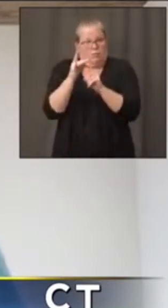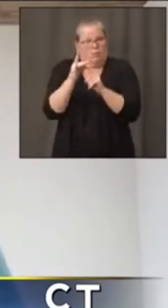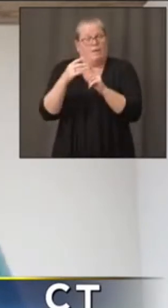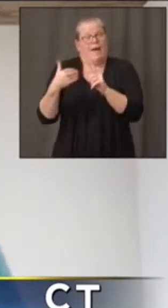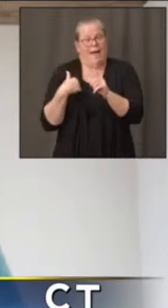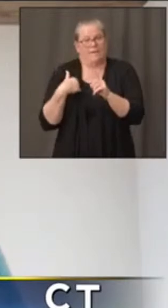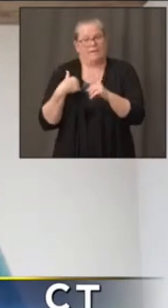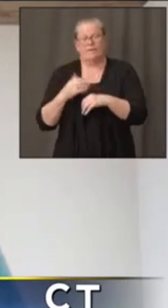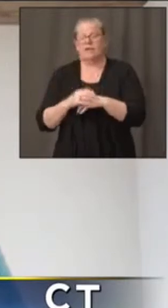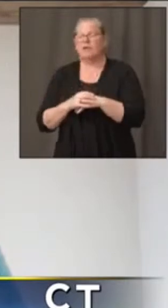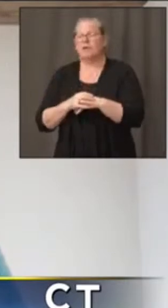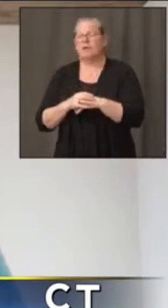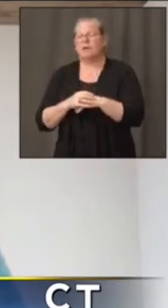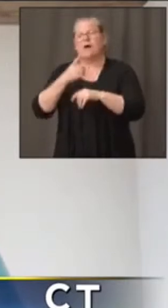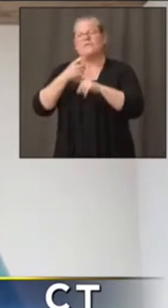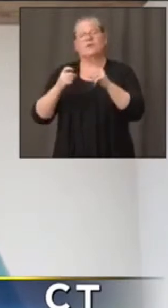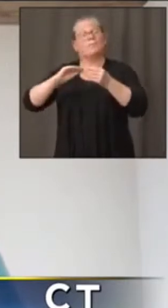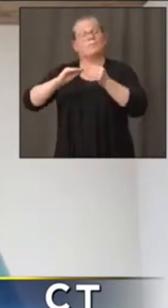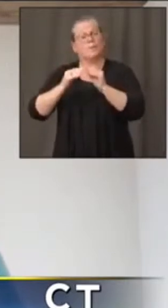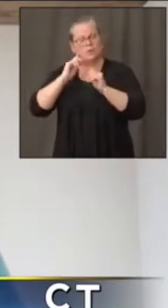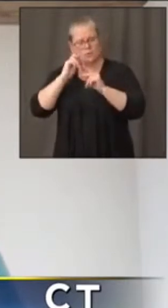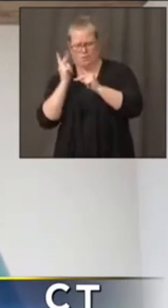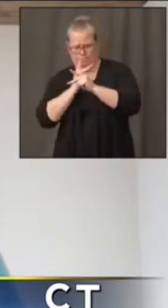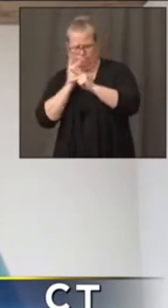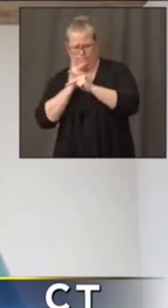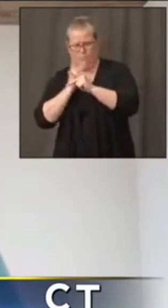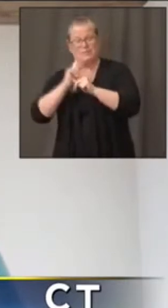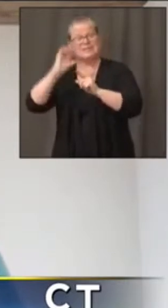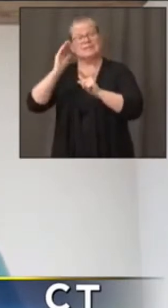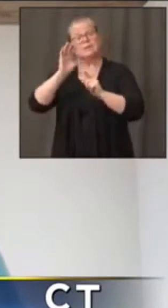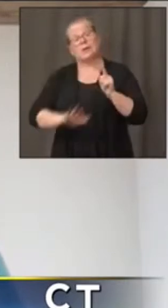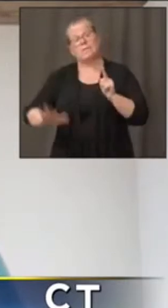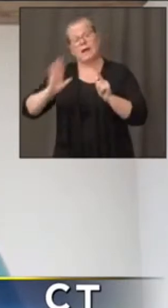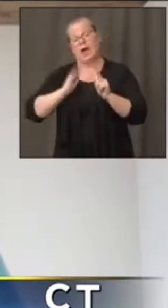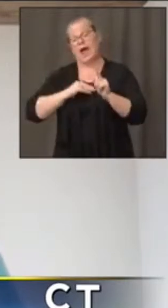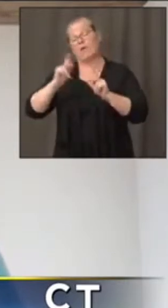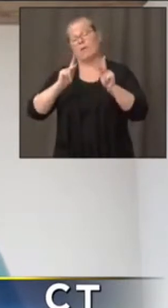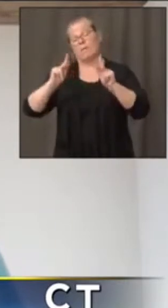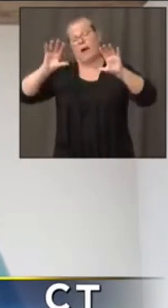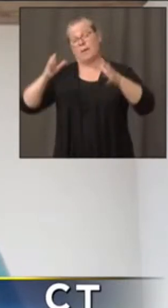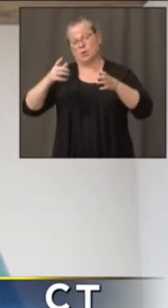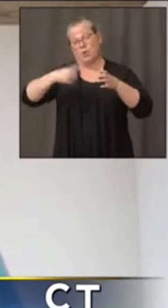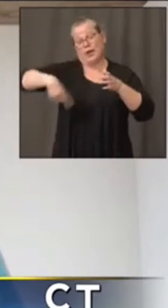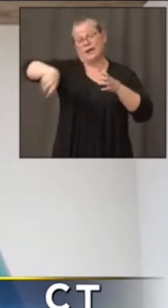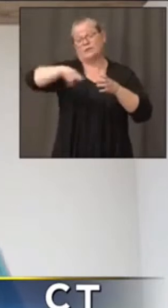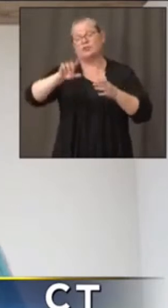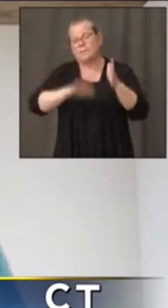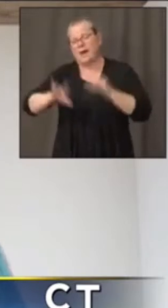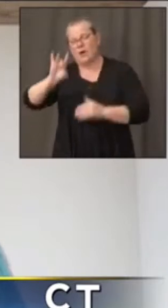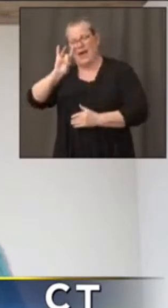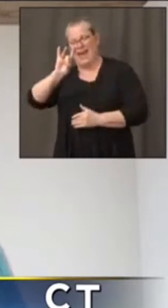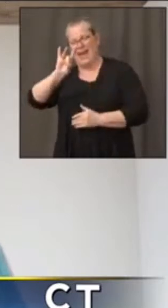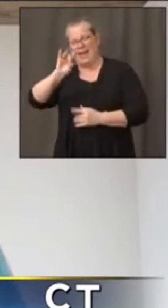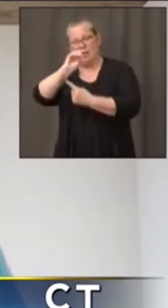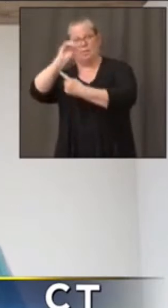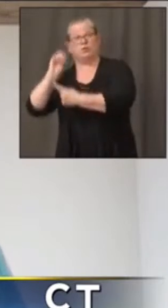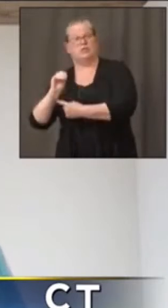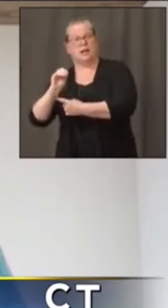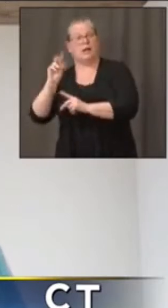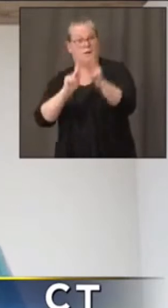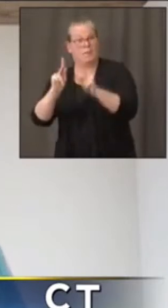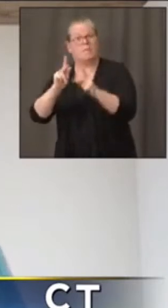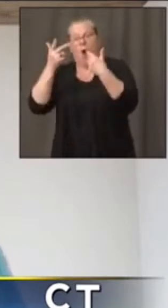been infected with code 19 with the this virus so that's where we are overall